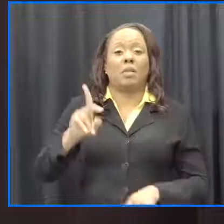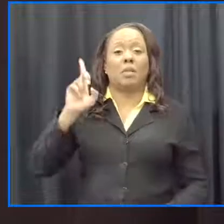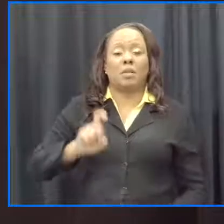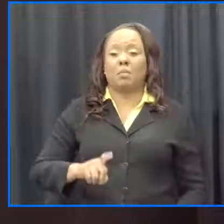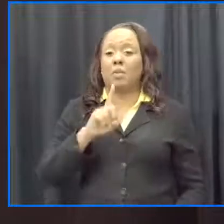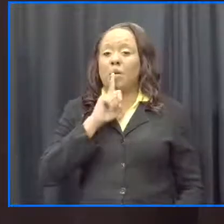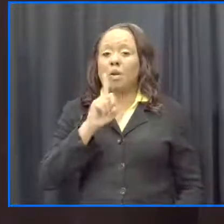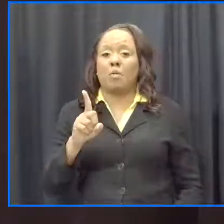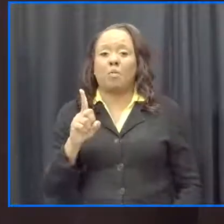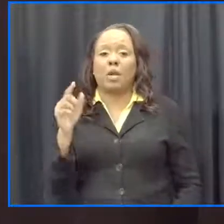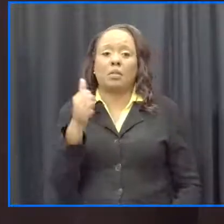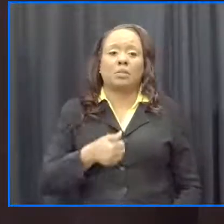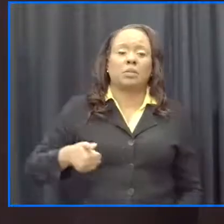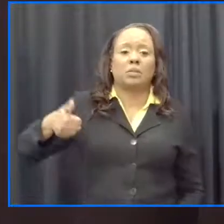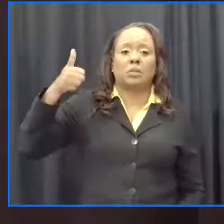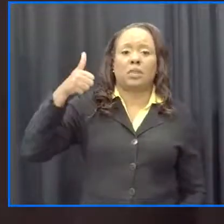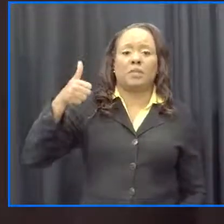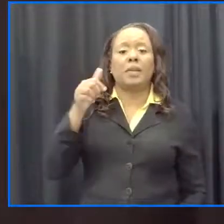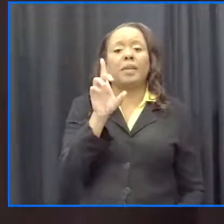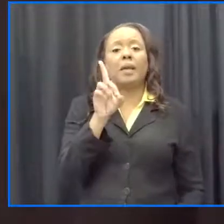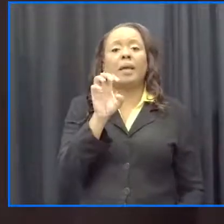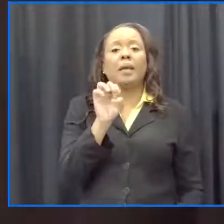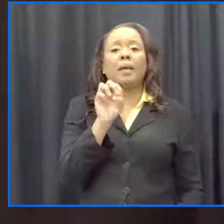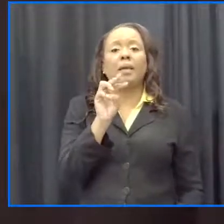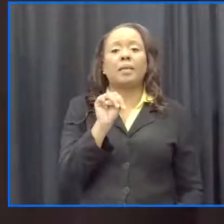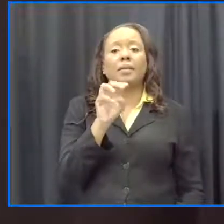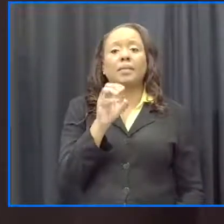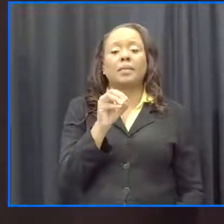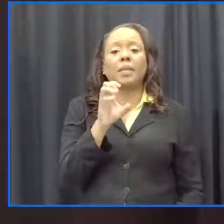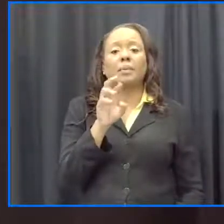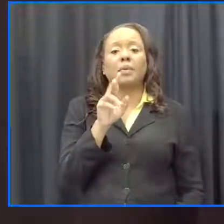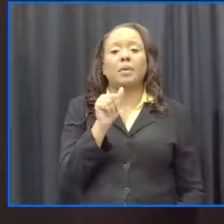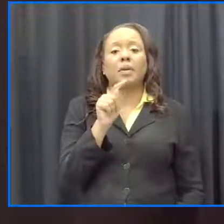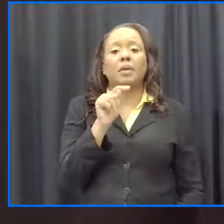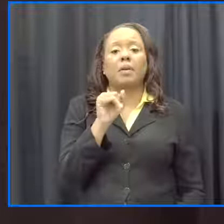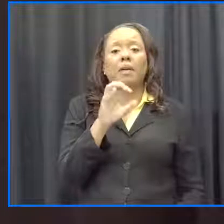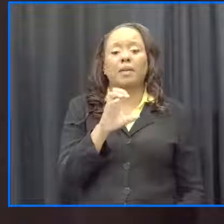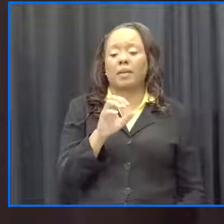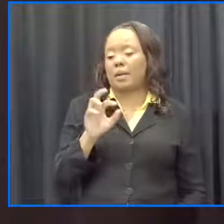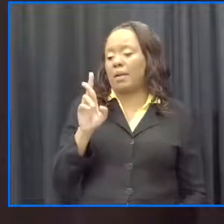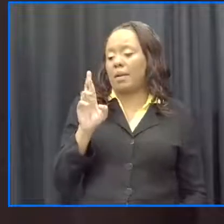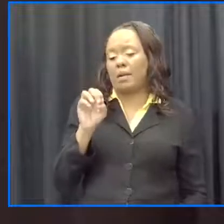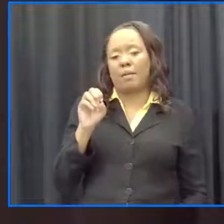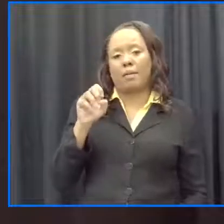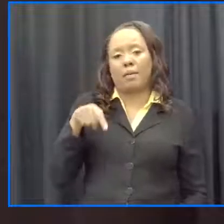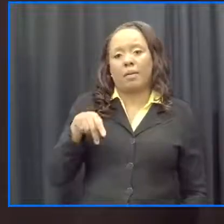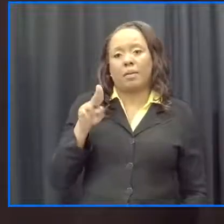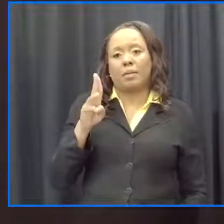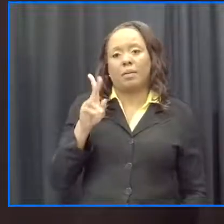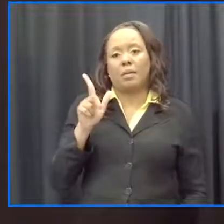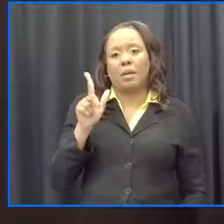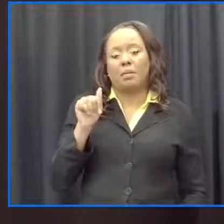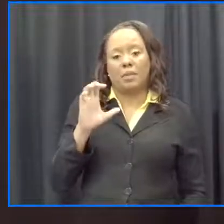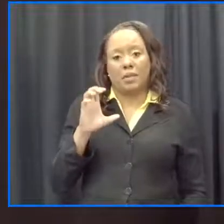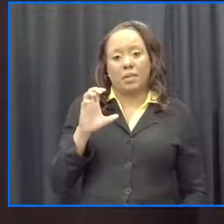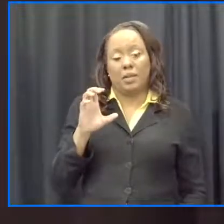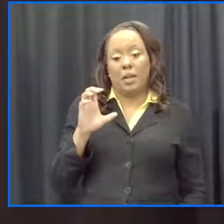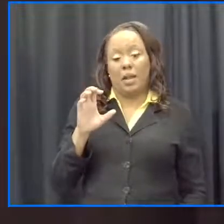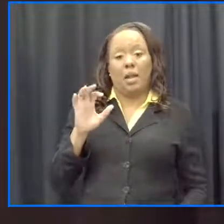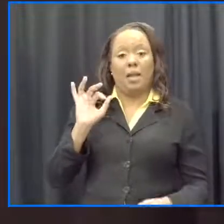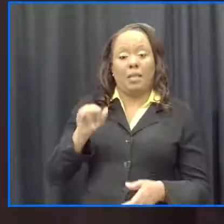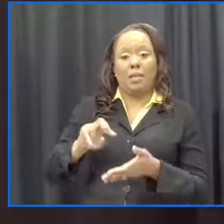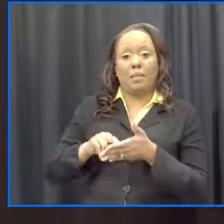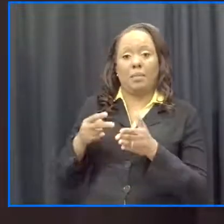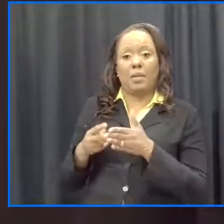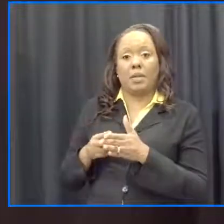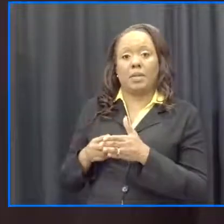a sovereign, democratic, and parliamentary republic with a native-born person serving as